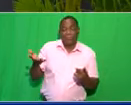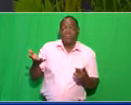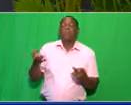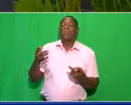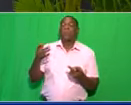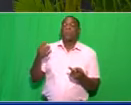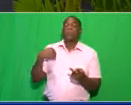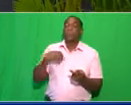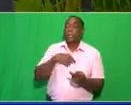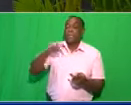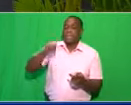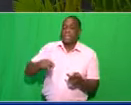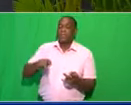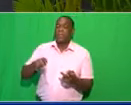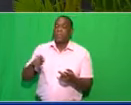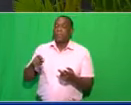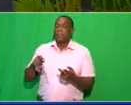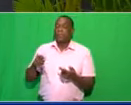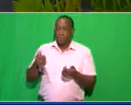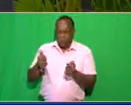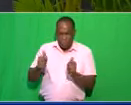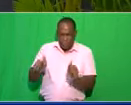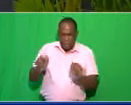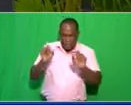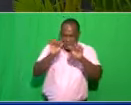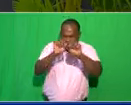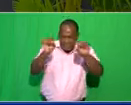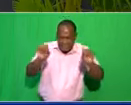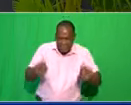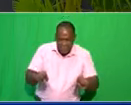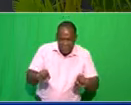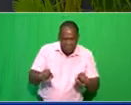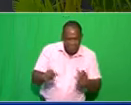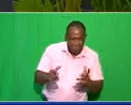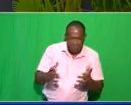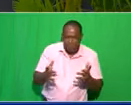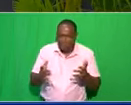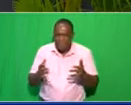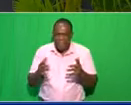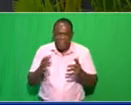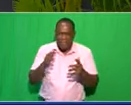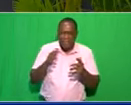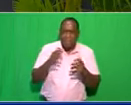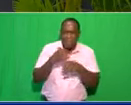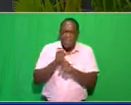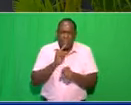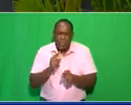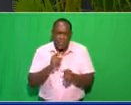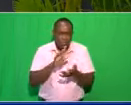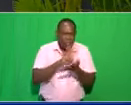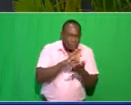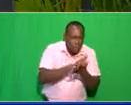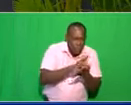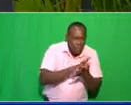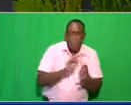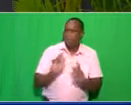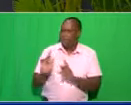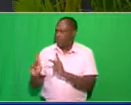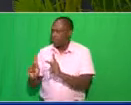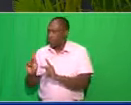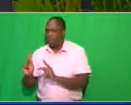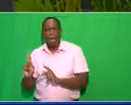help bring the system together. Make sure that schools are schools that people can choose. And it's not